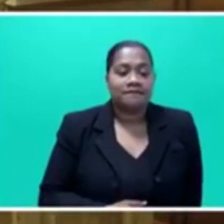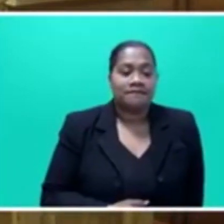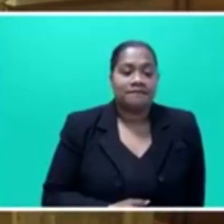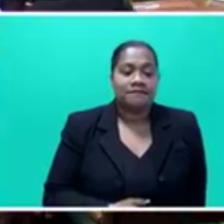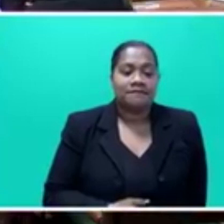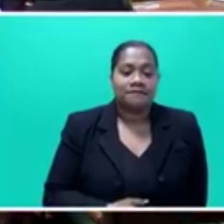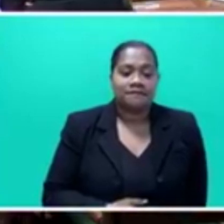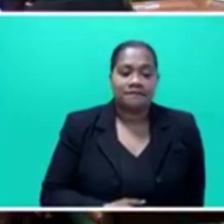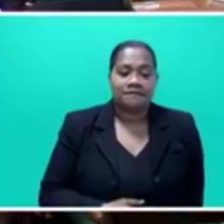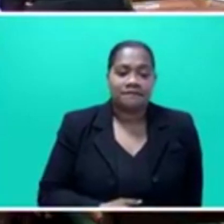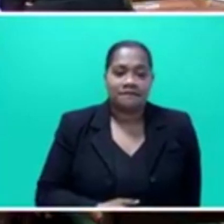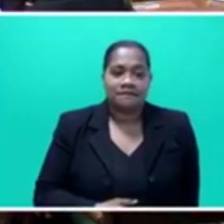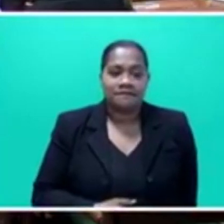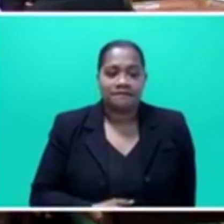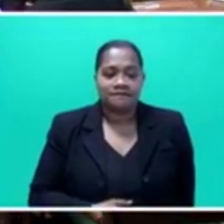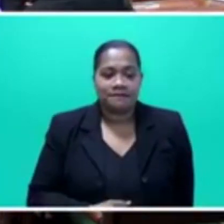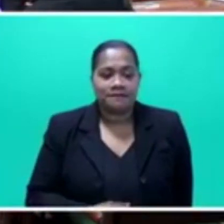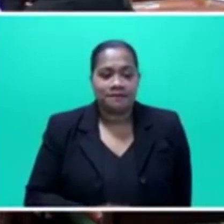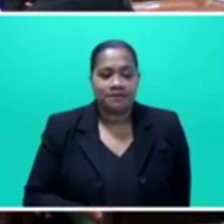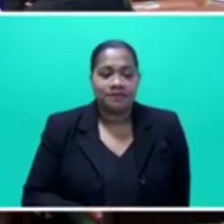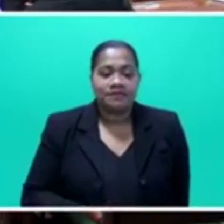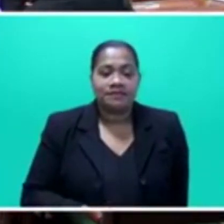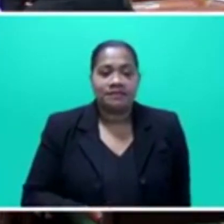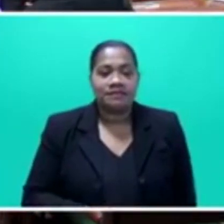Take a seat. Honorable